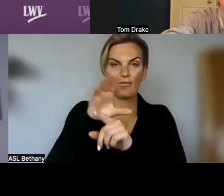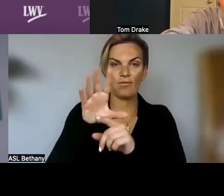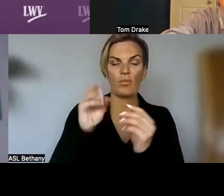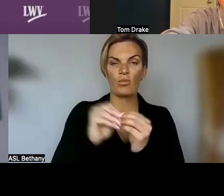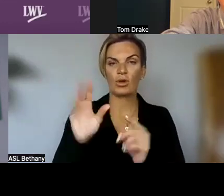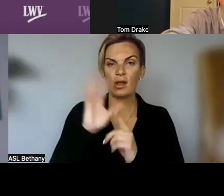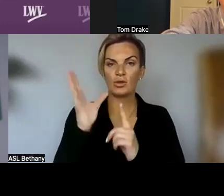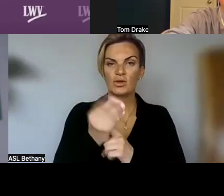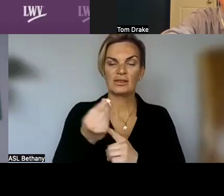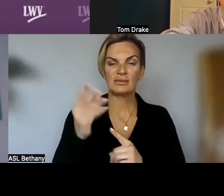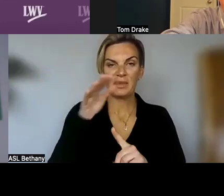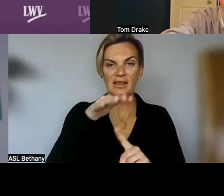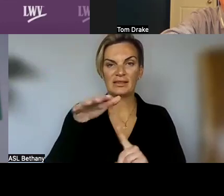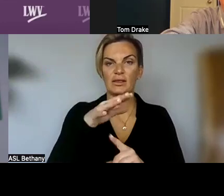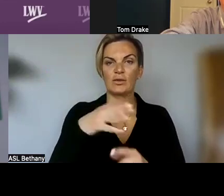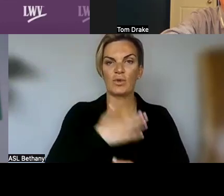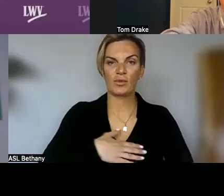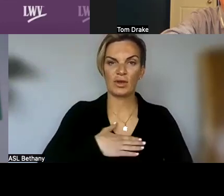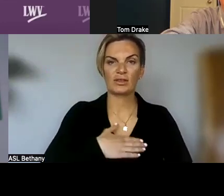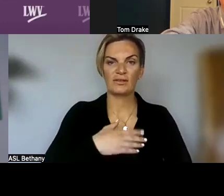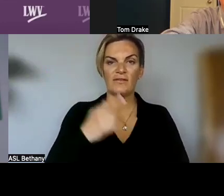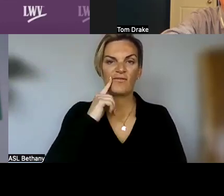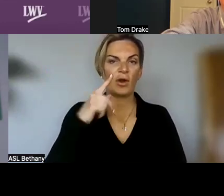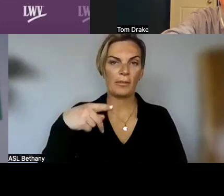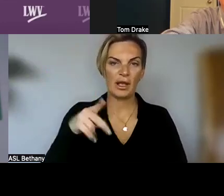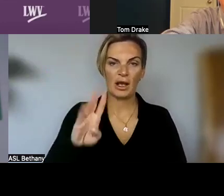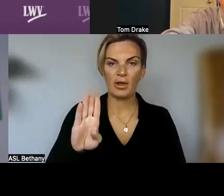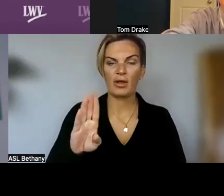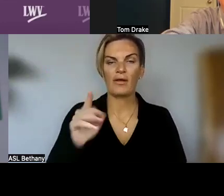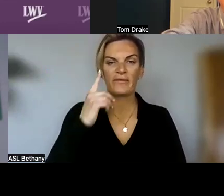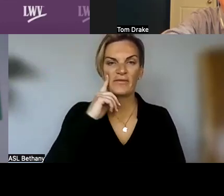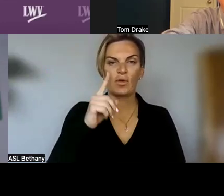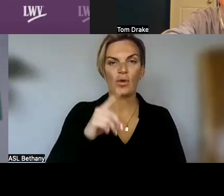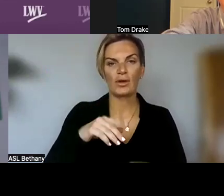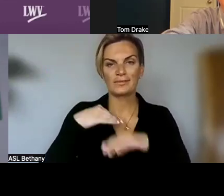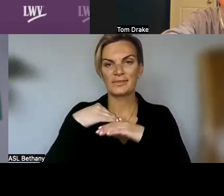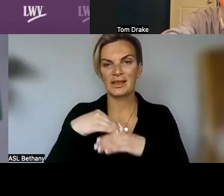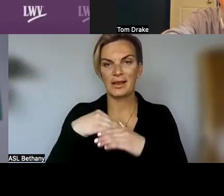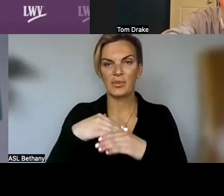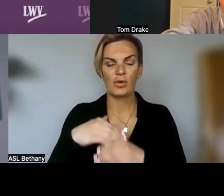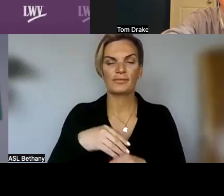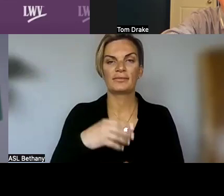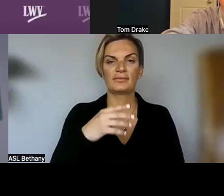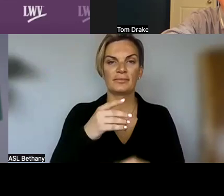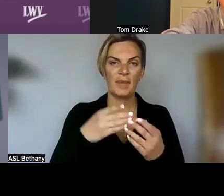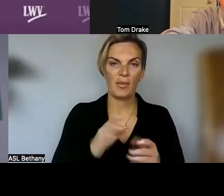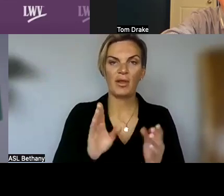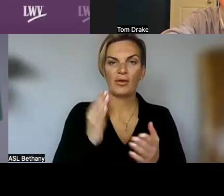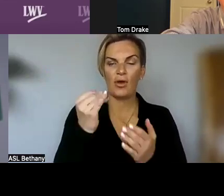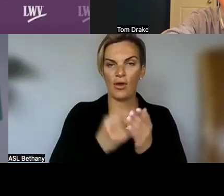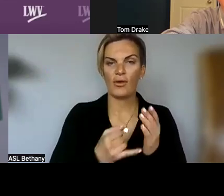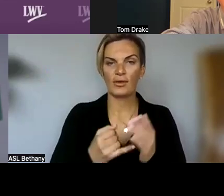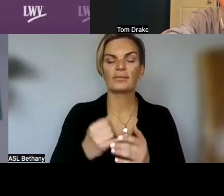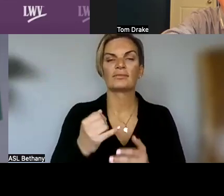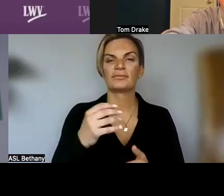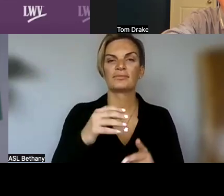spaces, recreational facilities for pickleball, skate parks, but also public art. I'd like to use the parks